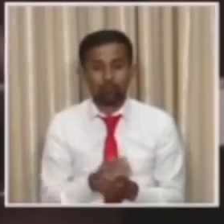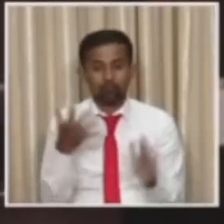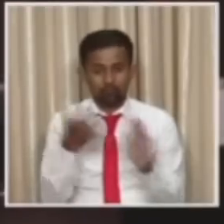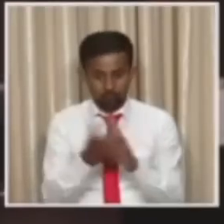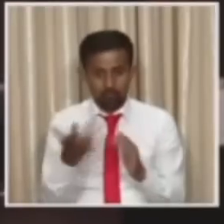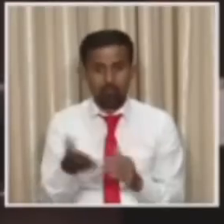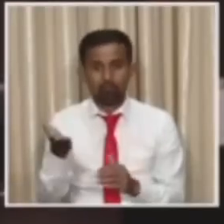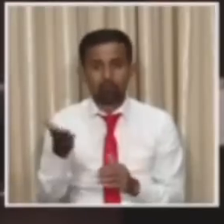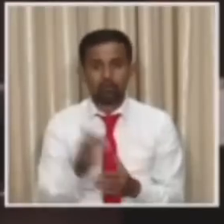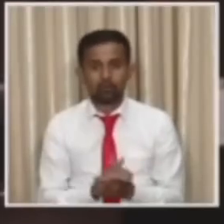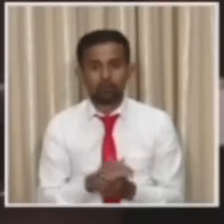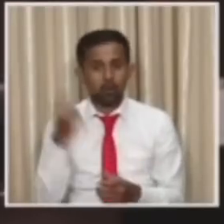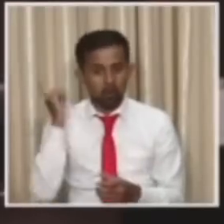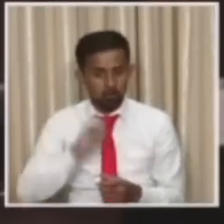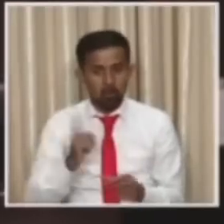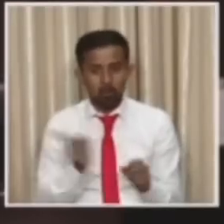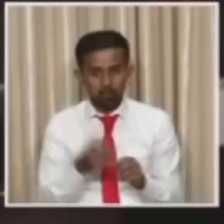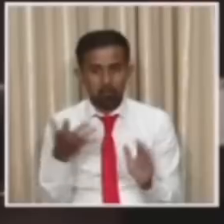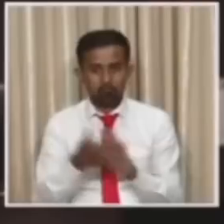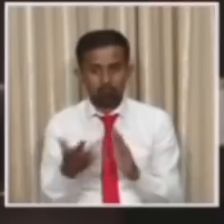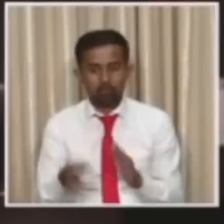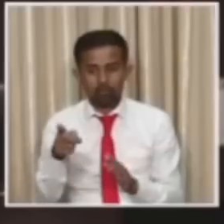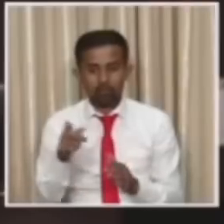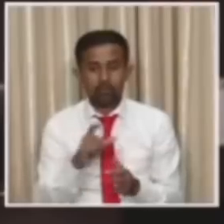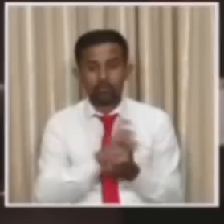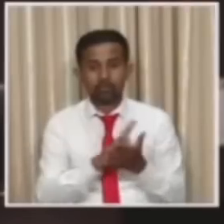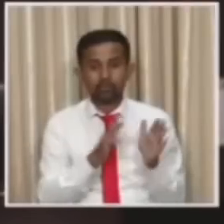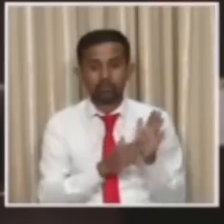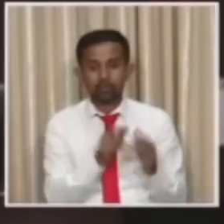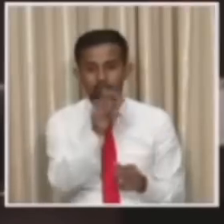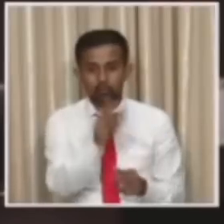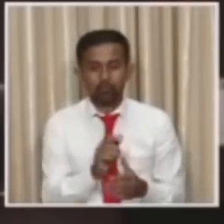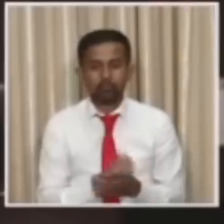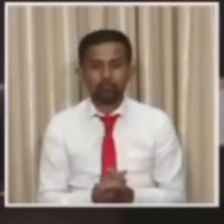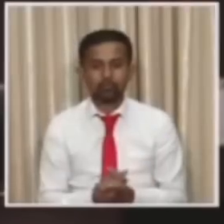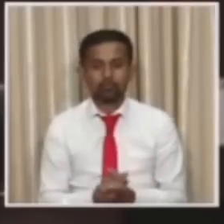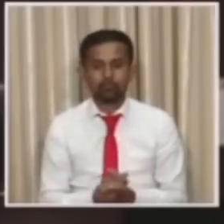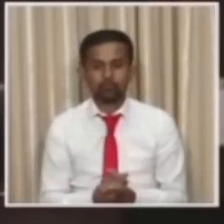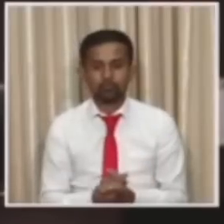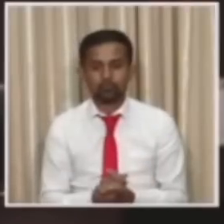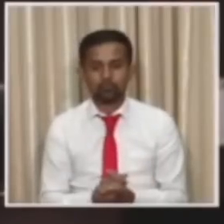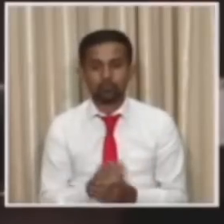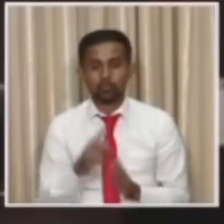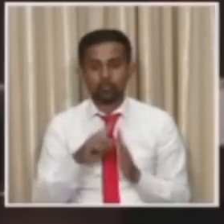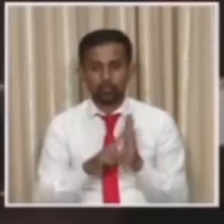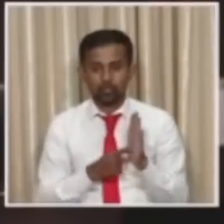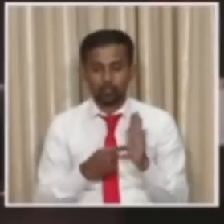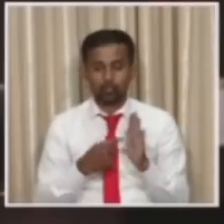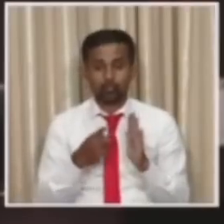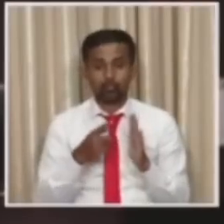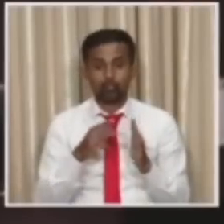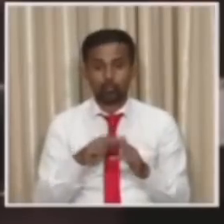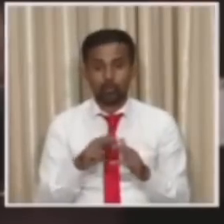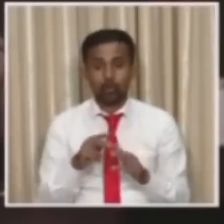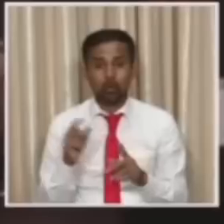given. Honorable Sivanesuri Sandrakantan was accused of murdering Joseph Parasingh, a fellow parliamentarian, was allowed to attend